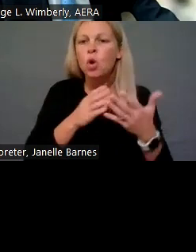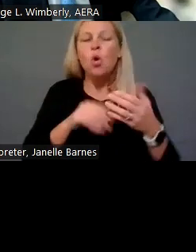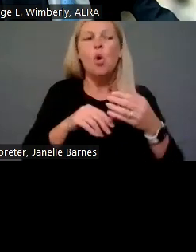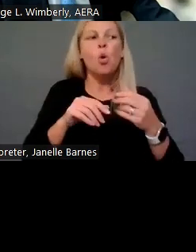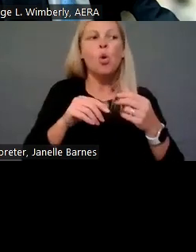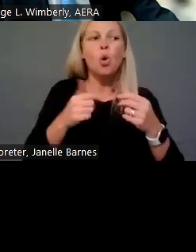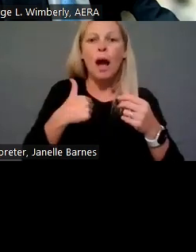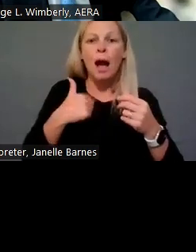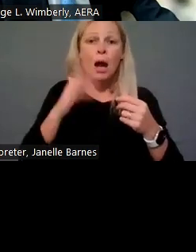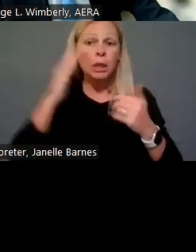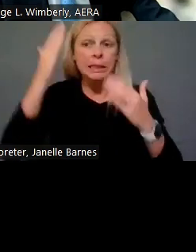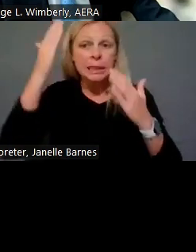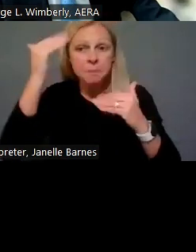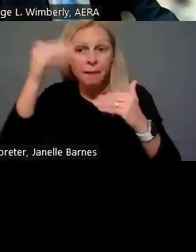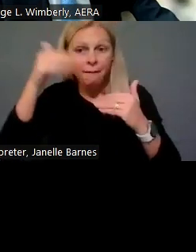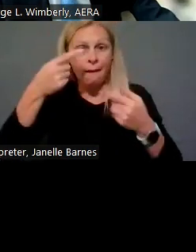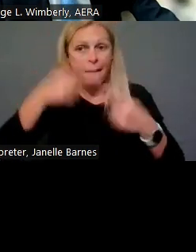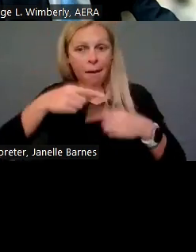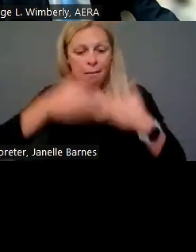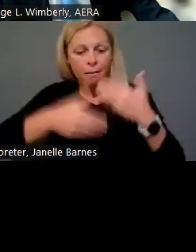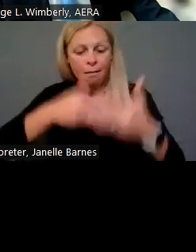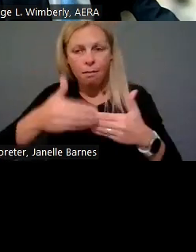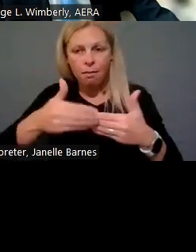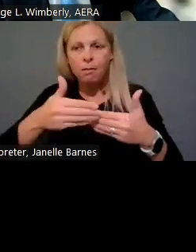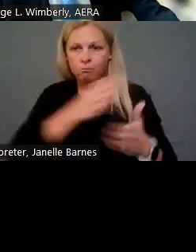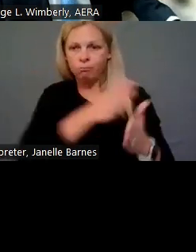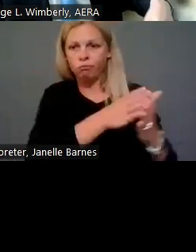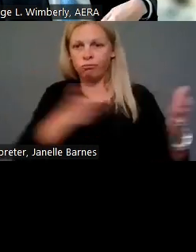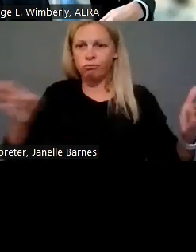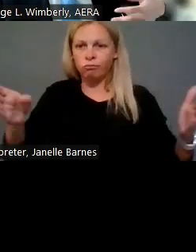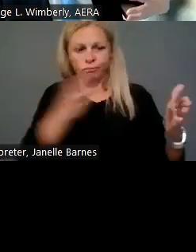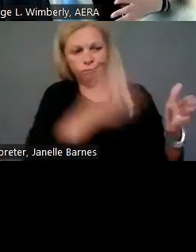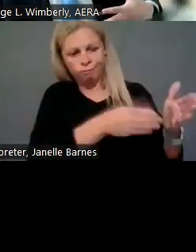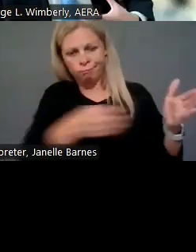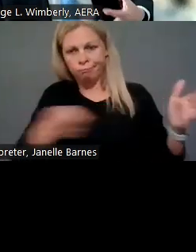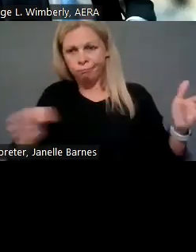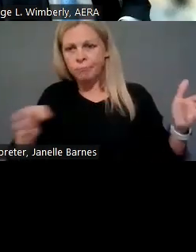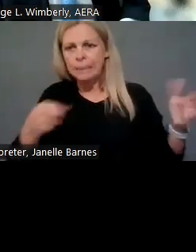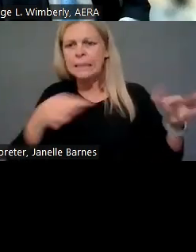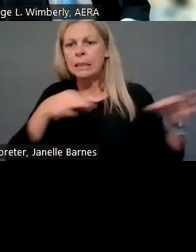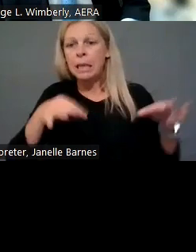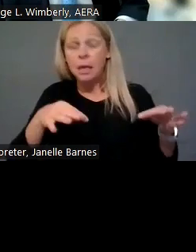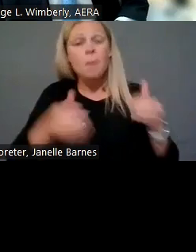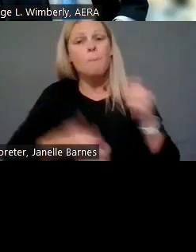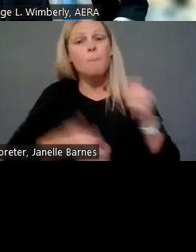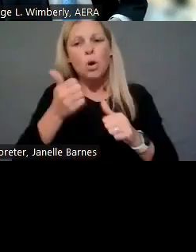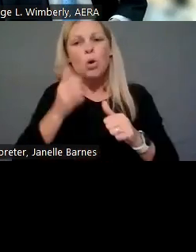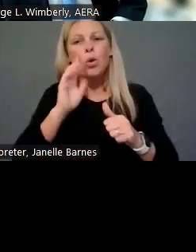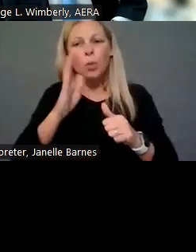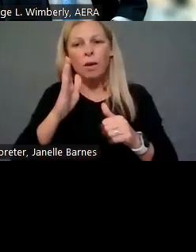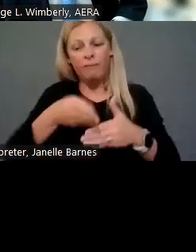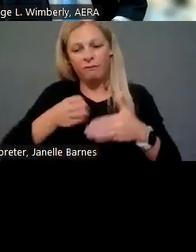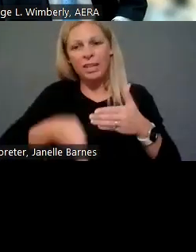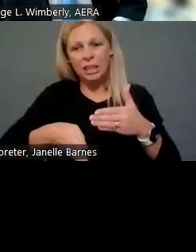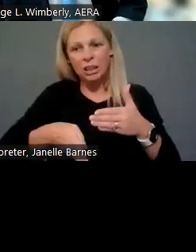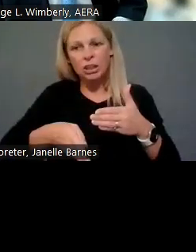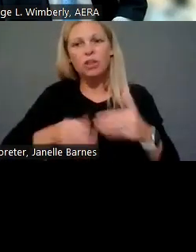this unfolding. And most will finish and successfully